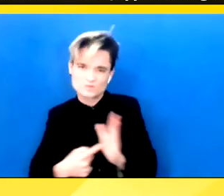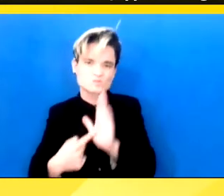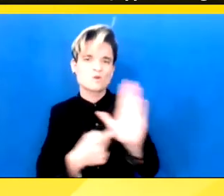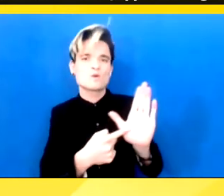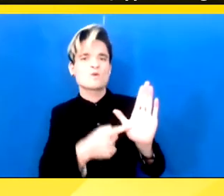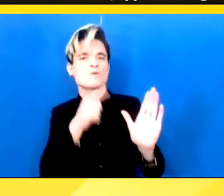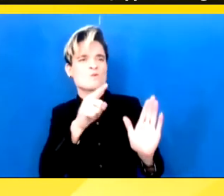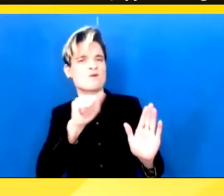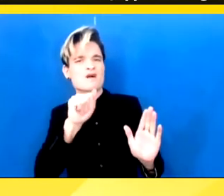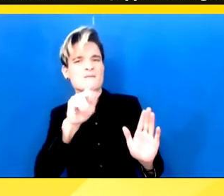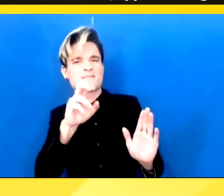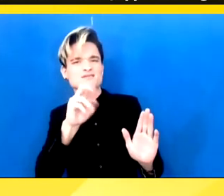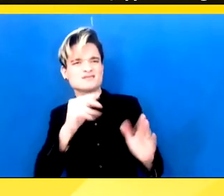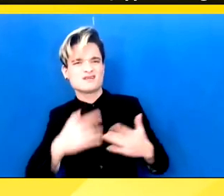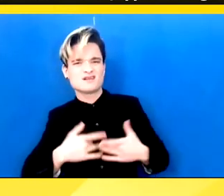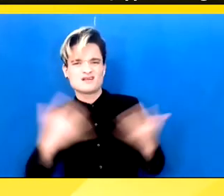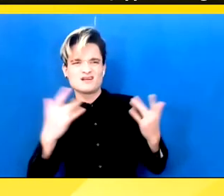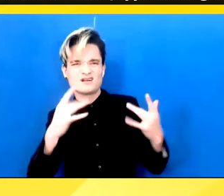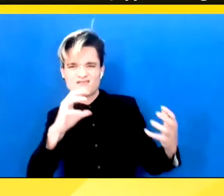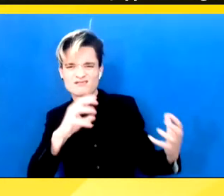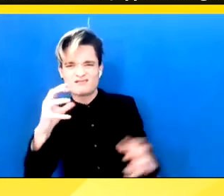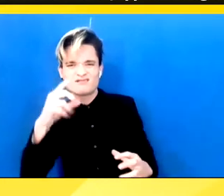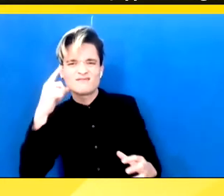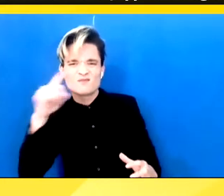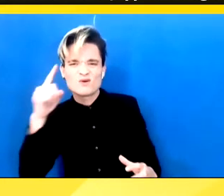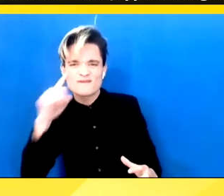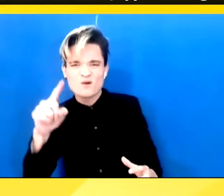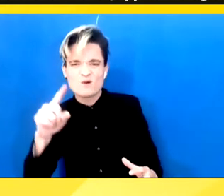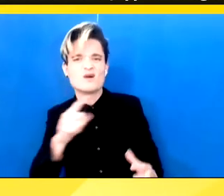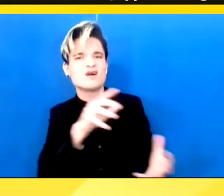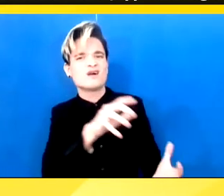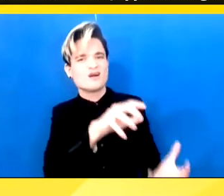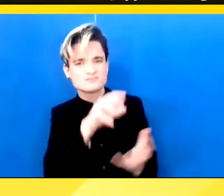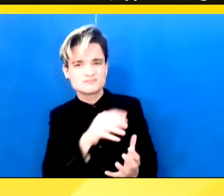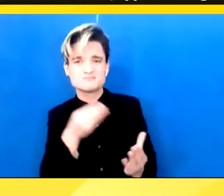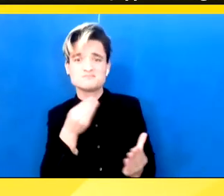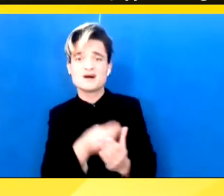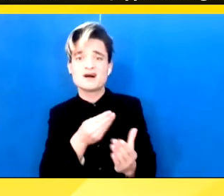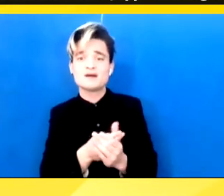profit during the pandemic on top of the already